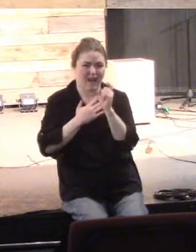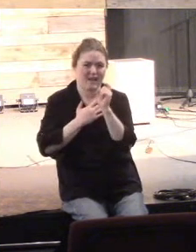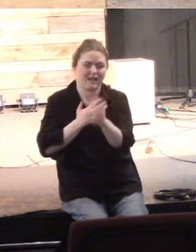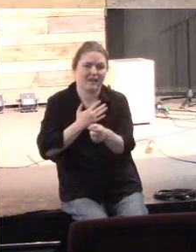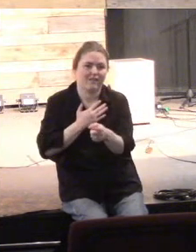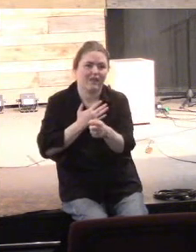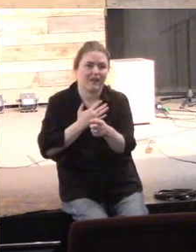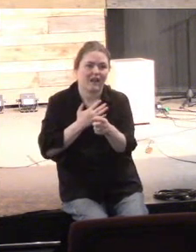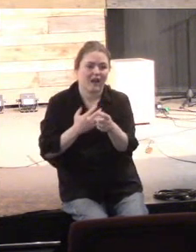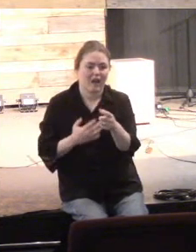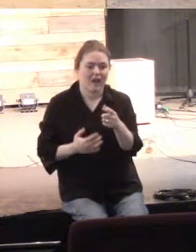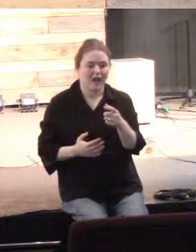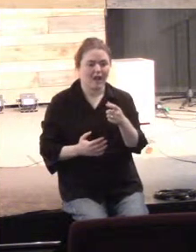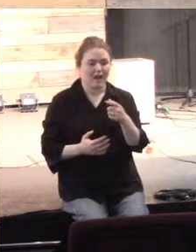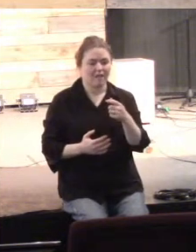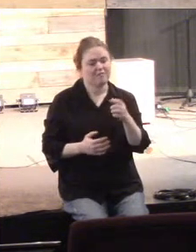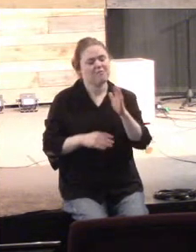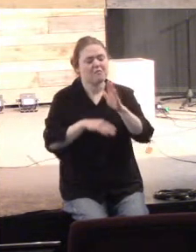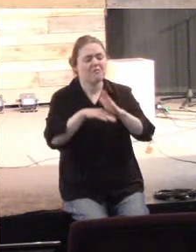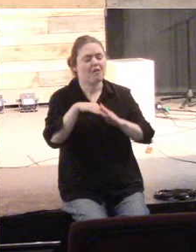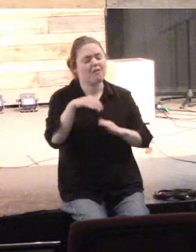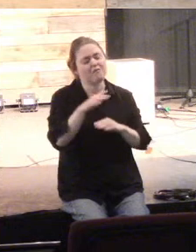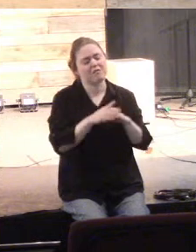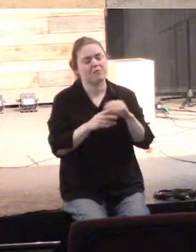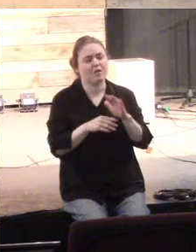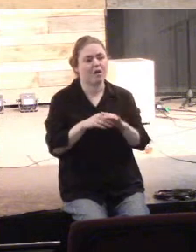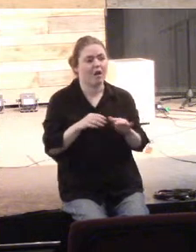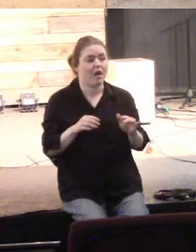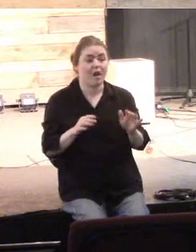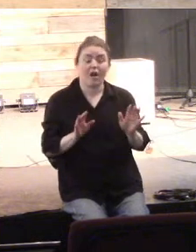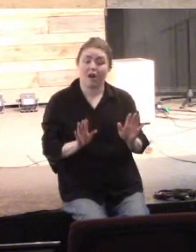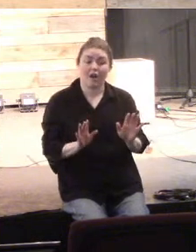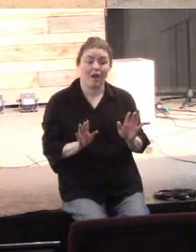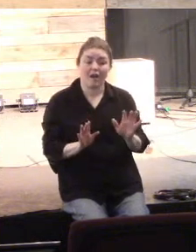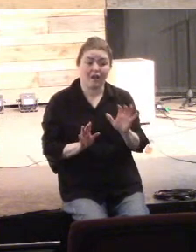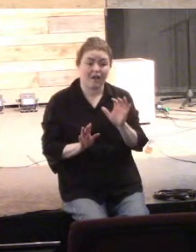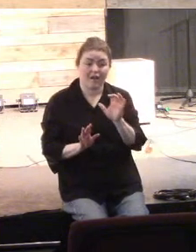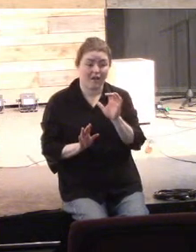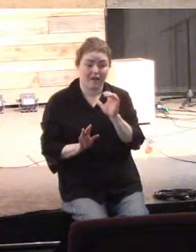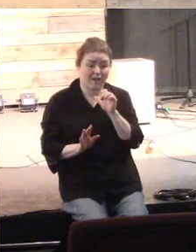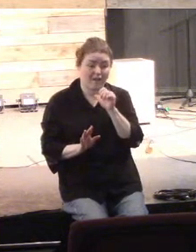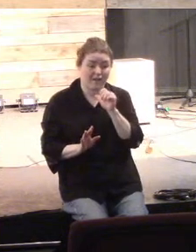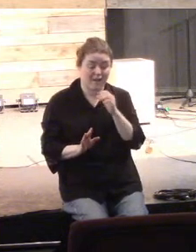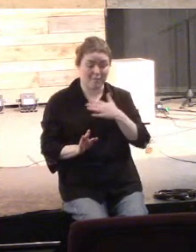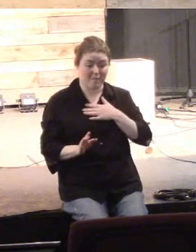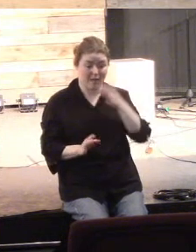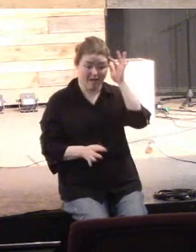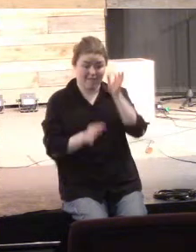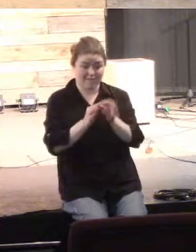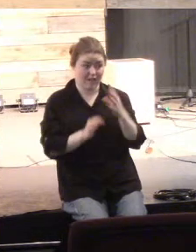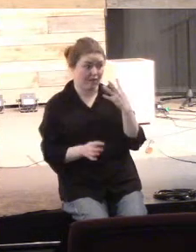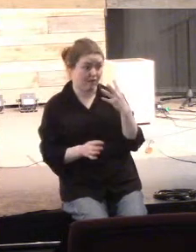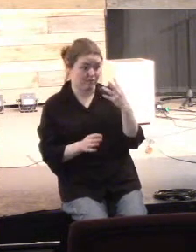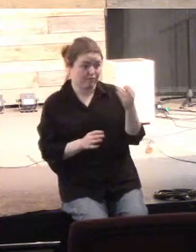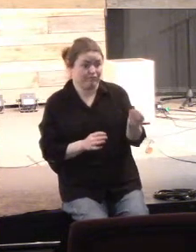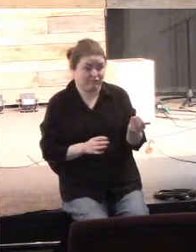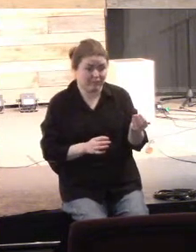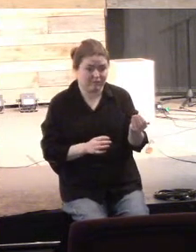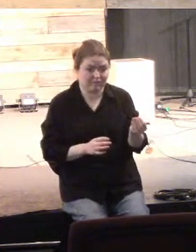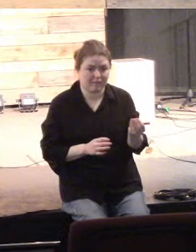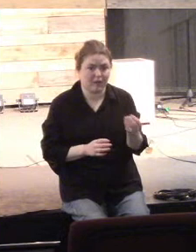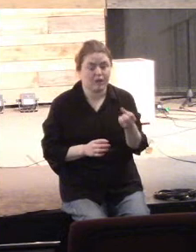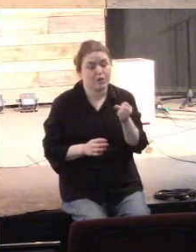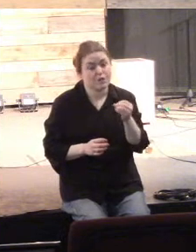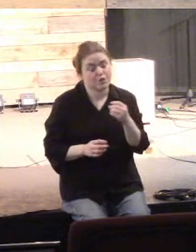that's the moment it no longer requires my faith. And I lose the heart of the widow. So what am I going to do? I have to have a response to